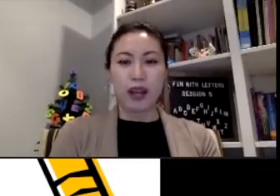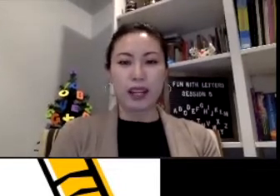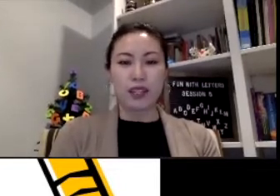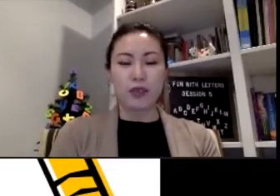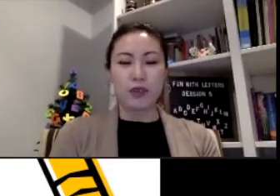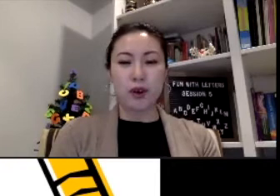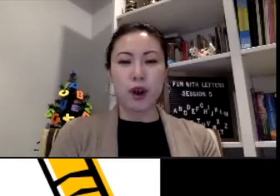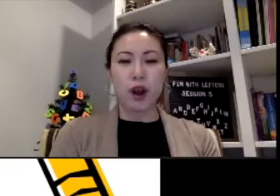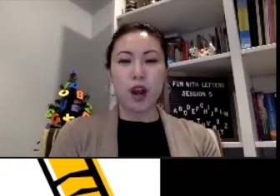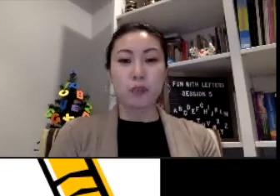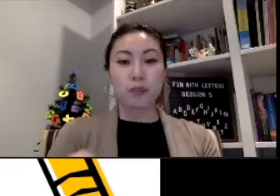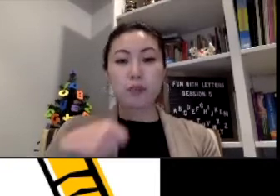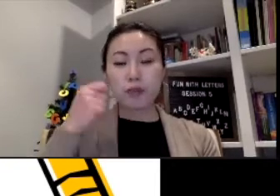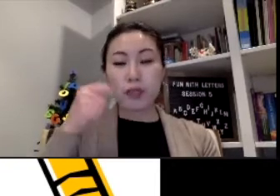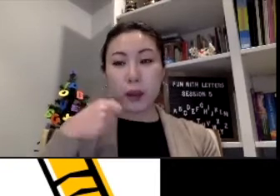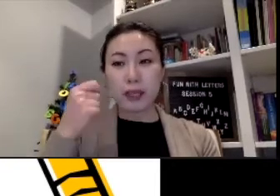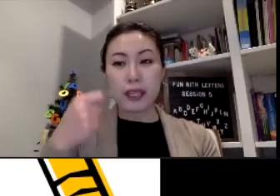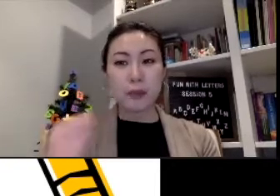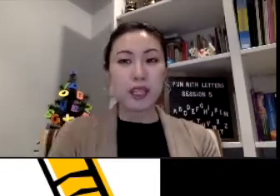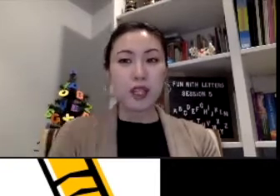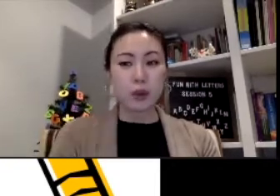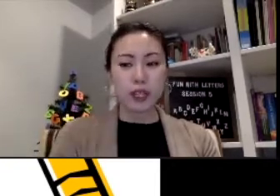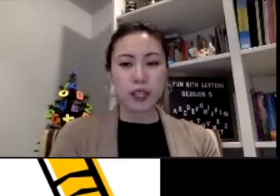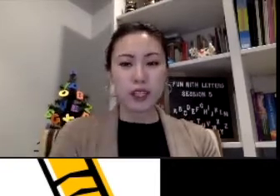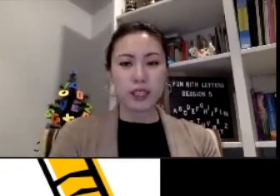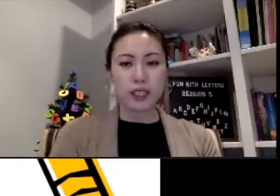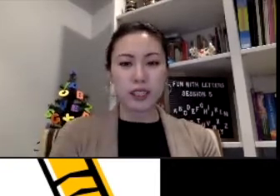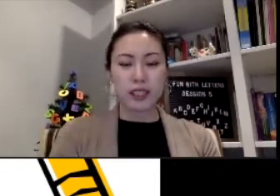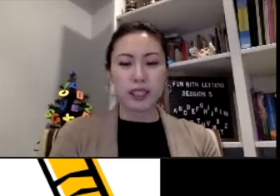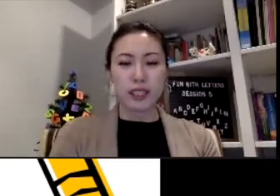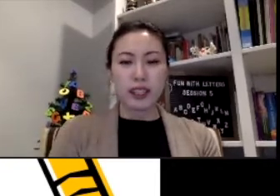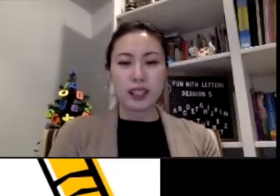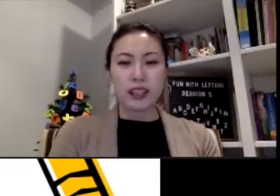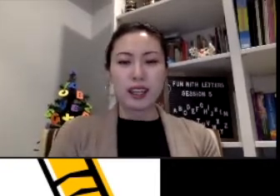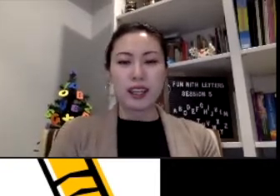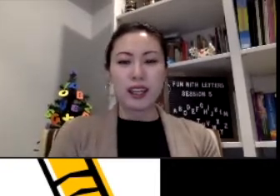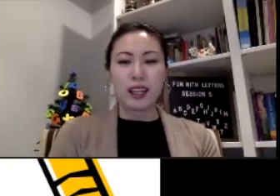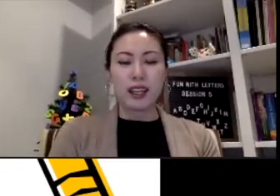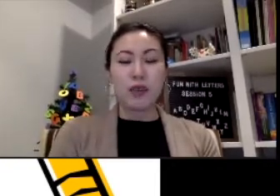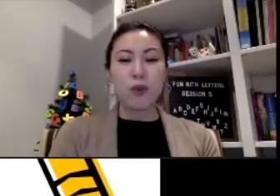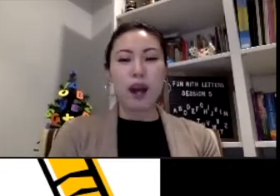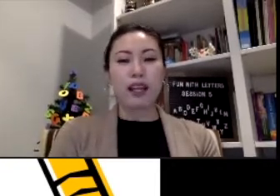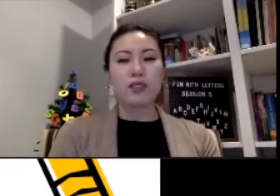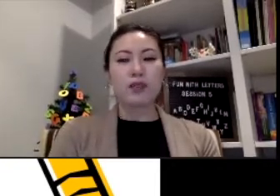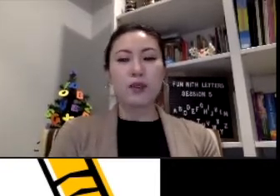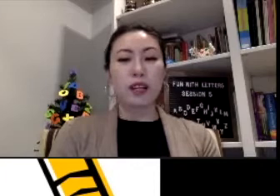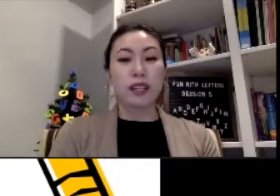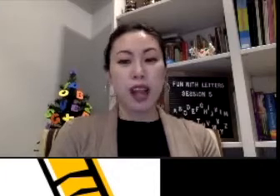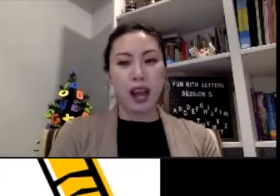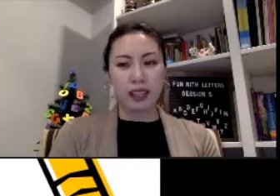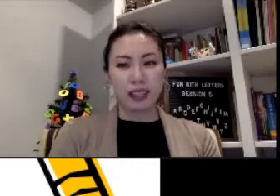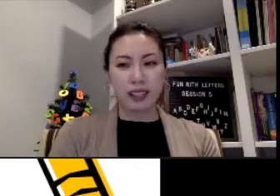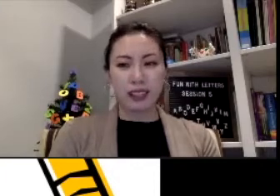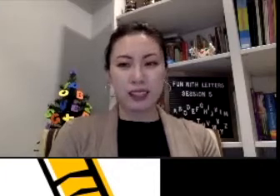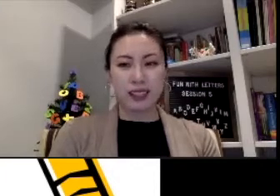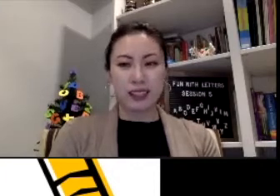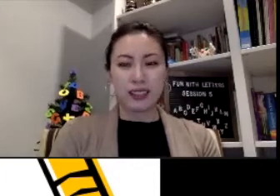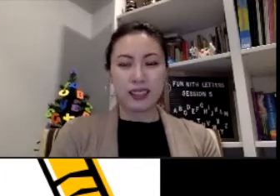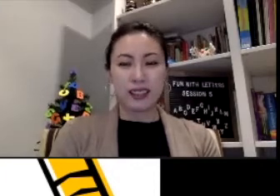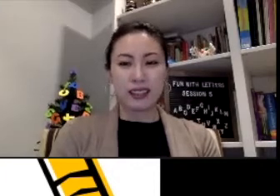And Y is for yummy, yummy yogurt. And Y is for